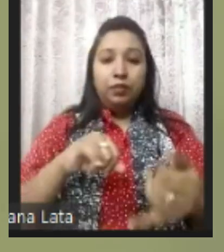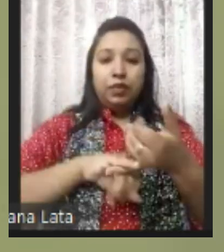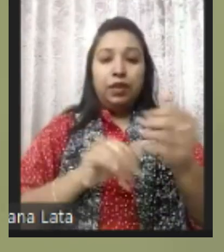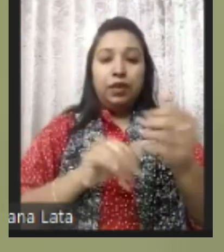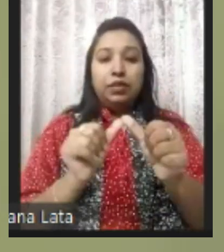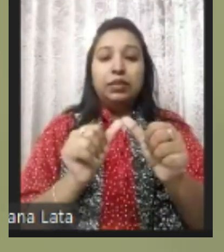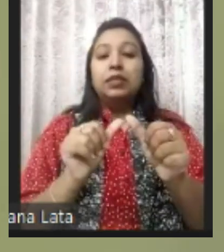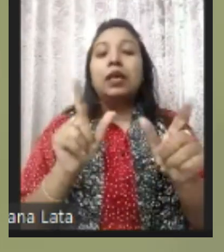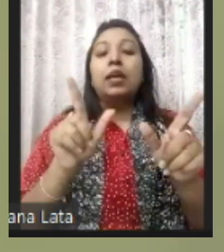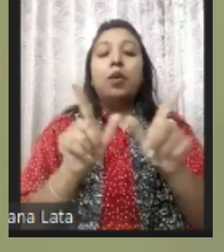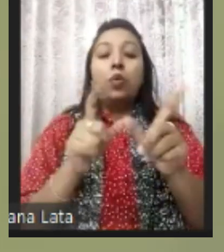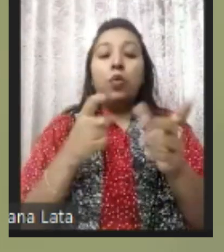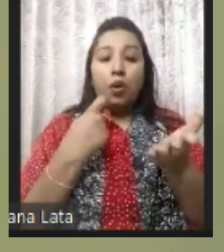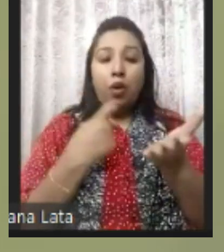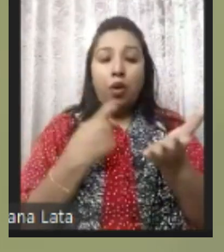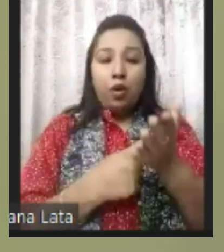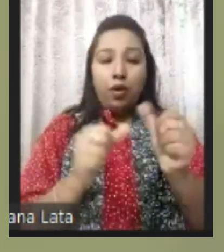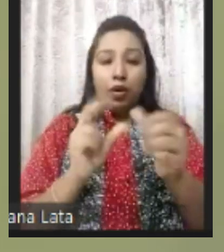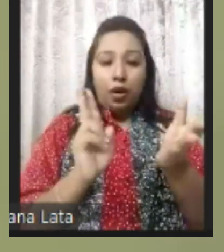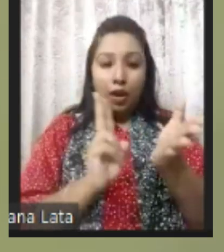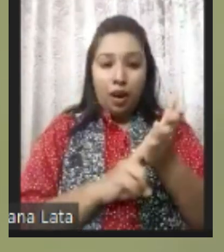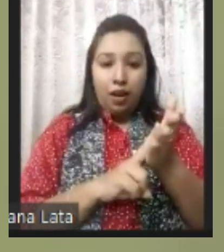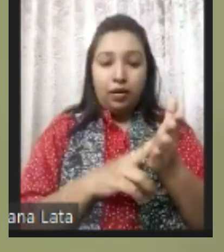of the Asia Pacific Regional Internet Governance Forum